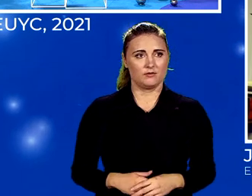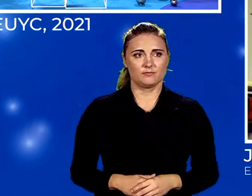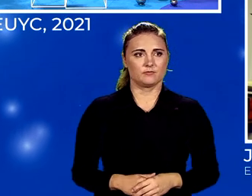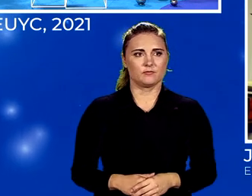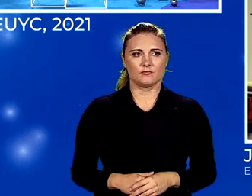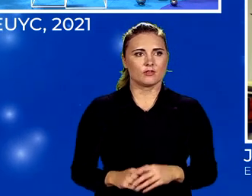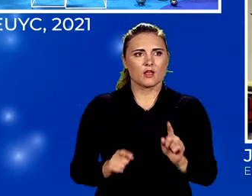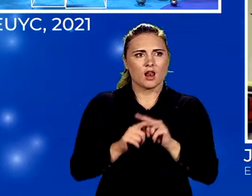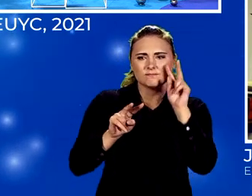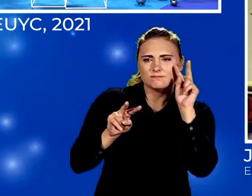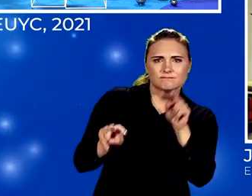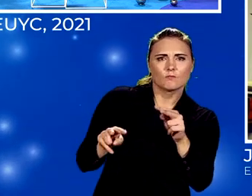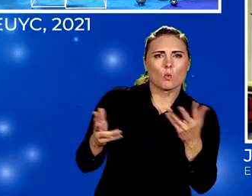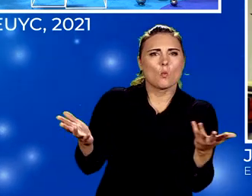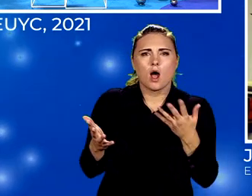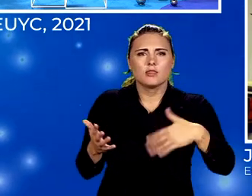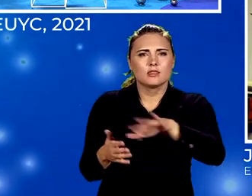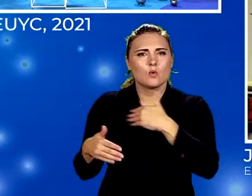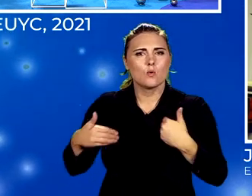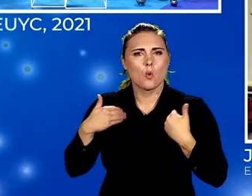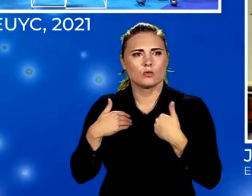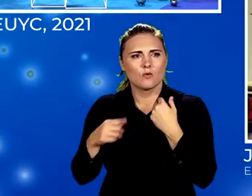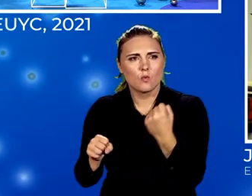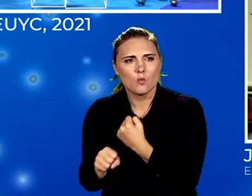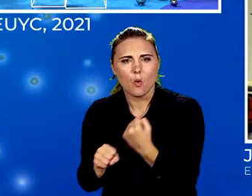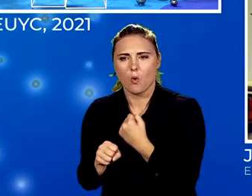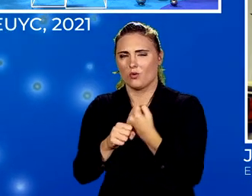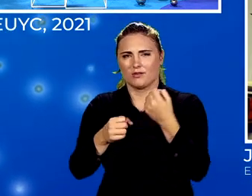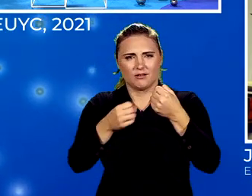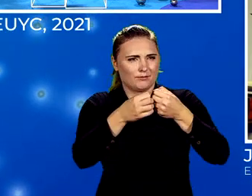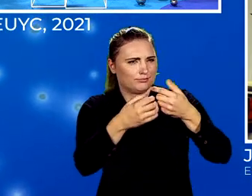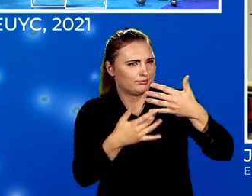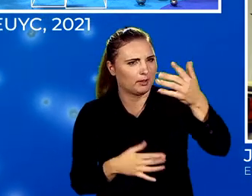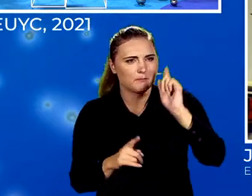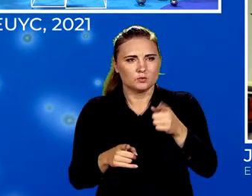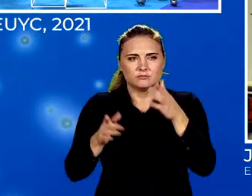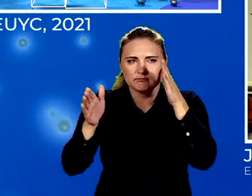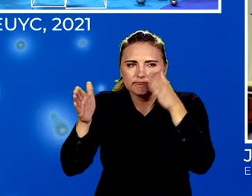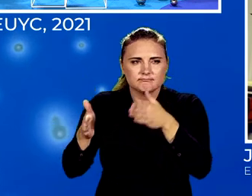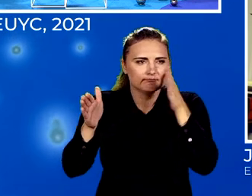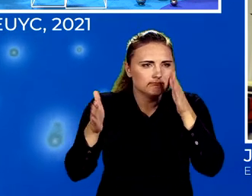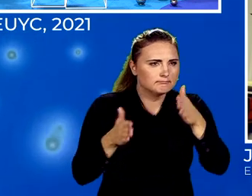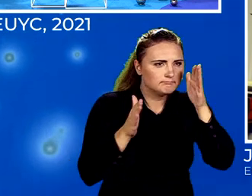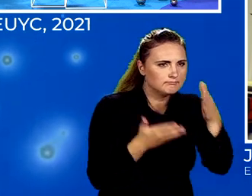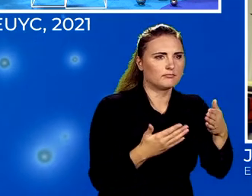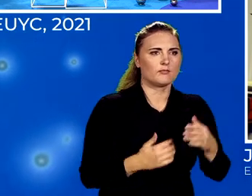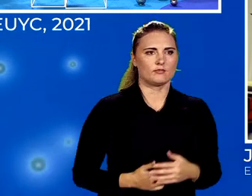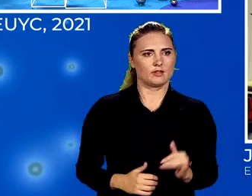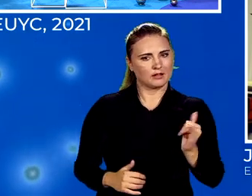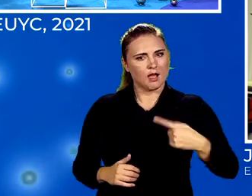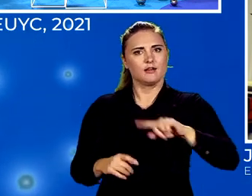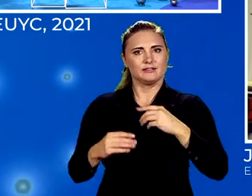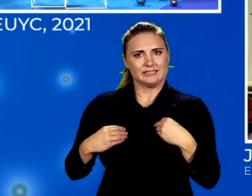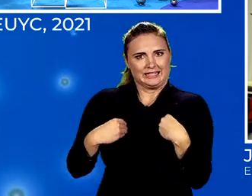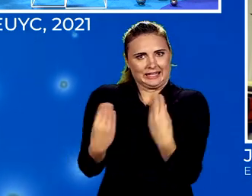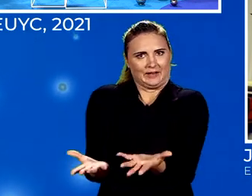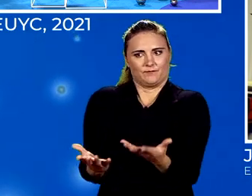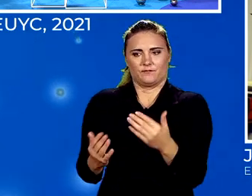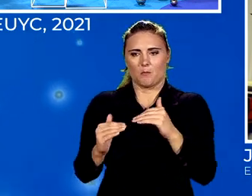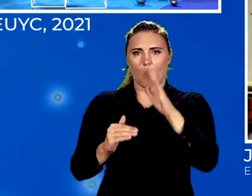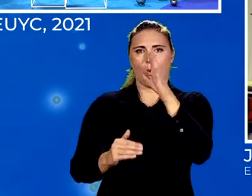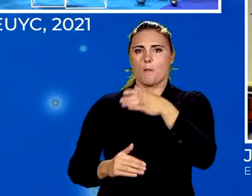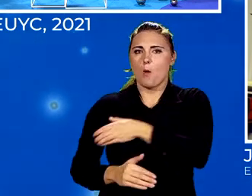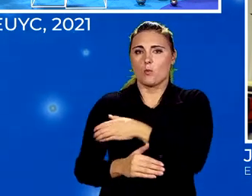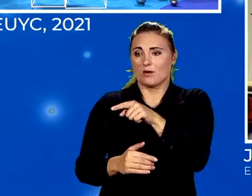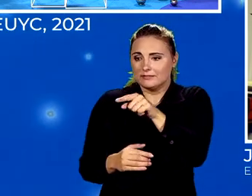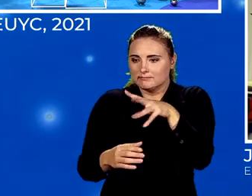the European Green Deal to the Next Generation EU initiative, that it has, it is important that it has a very strong link